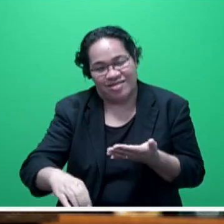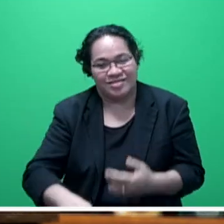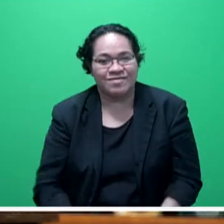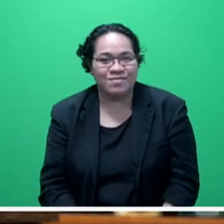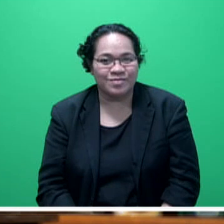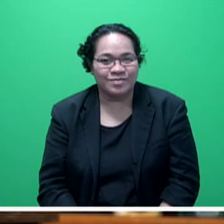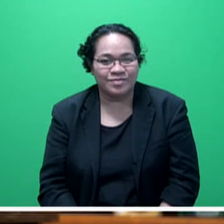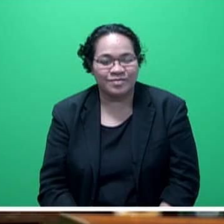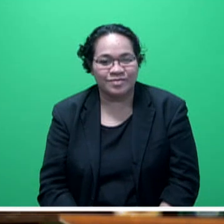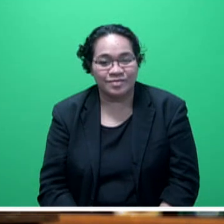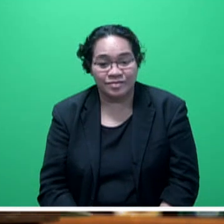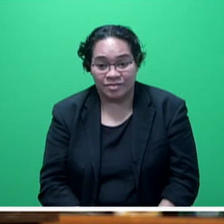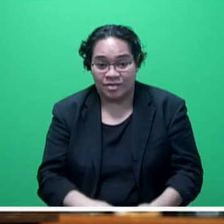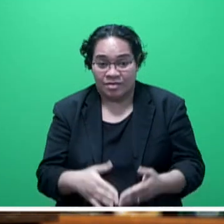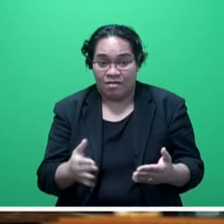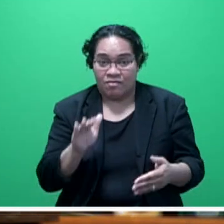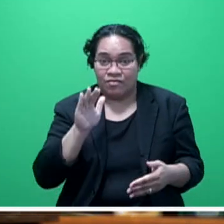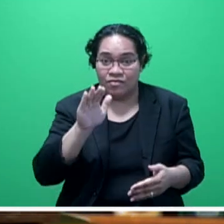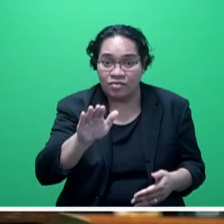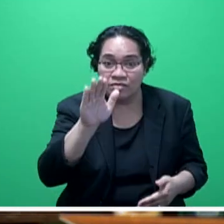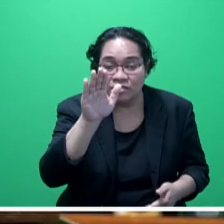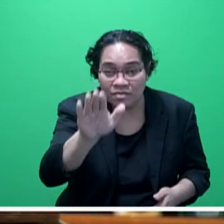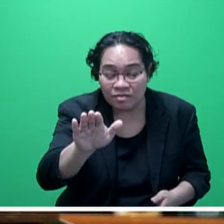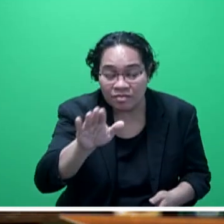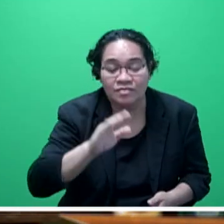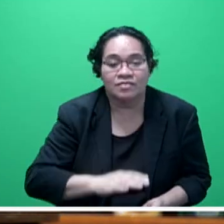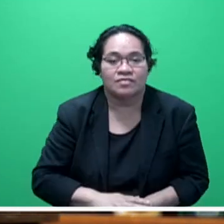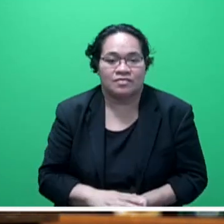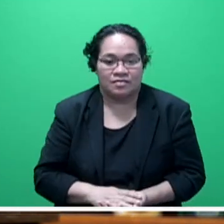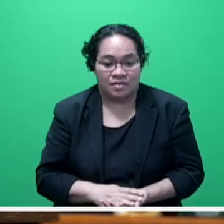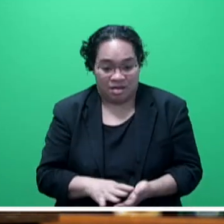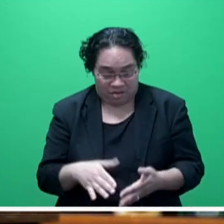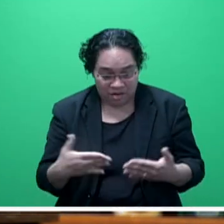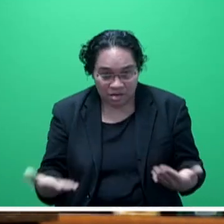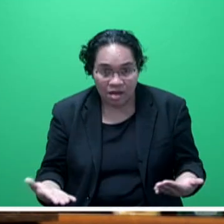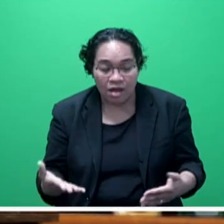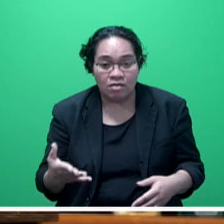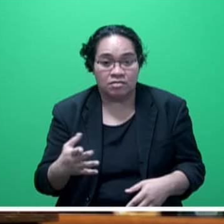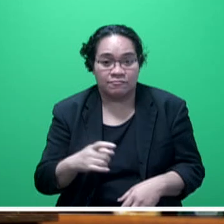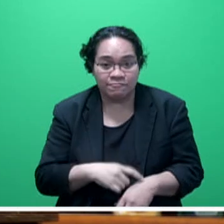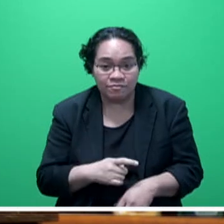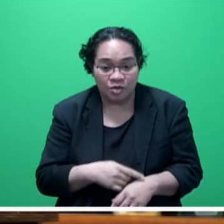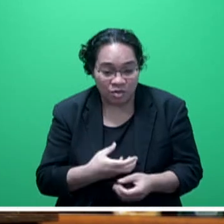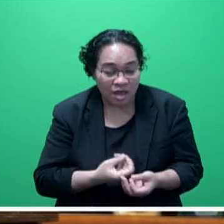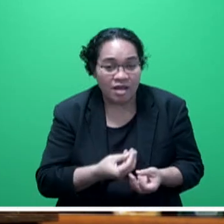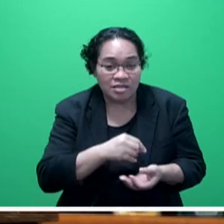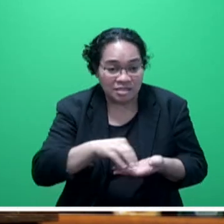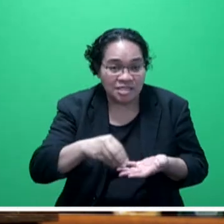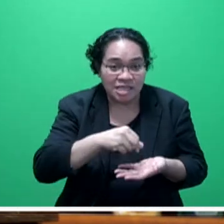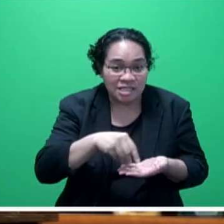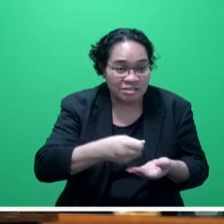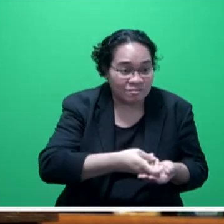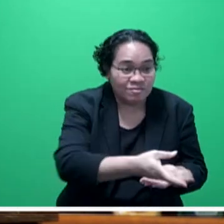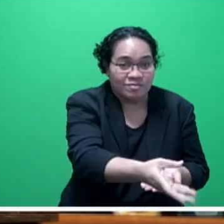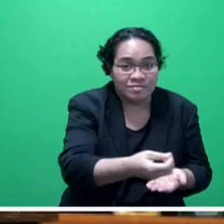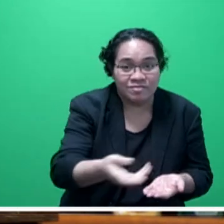So in time to come, or with the current rate of distribution of seeds, we